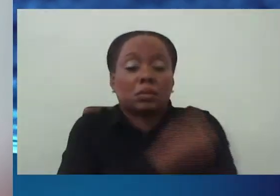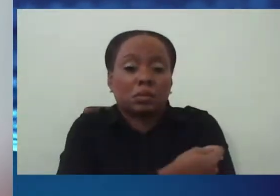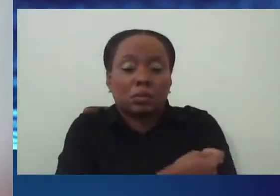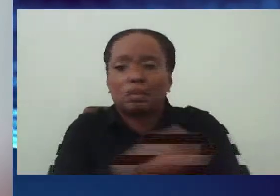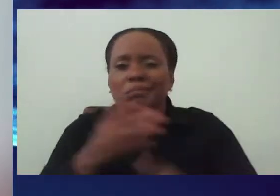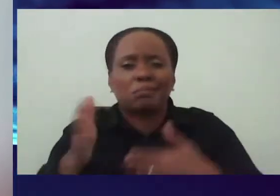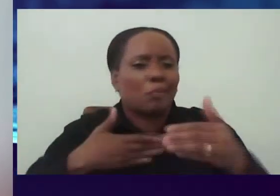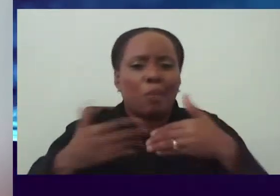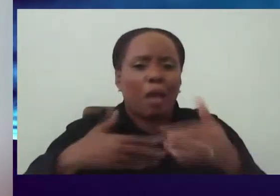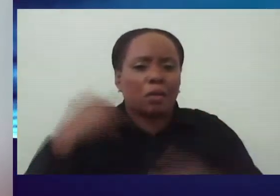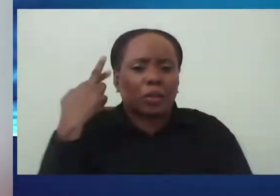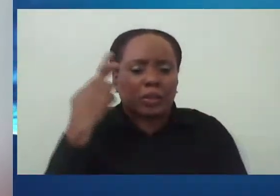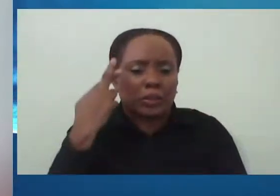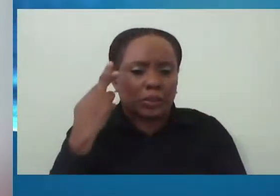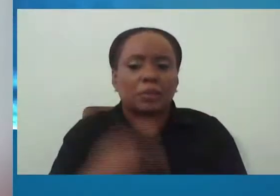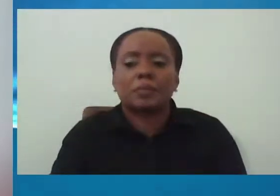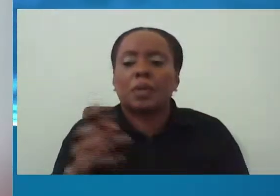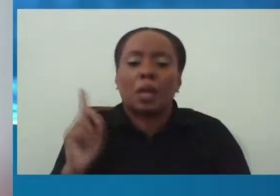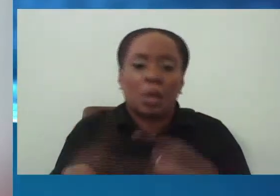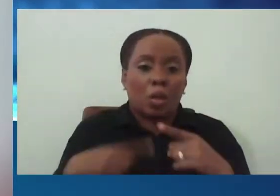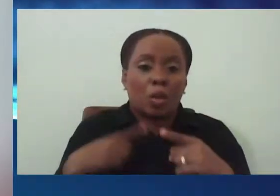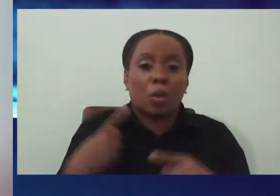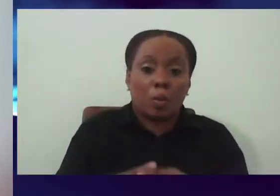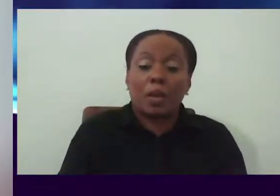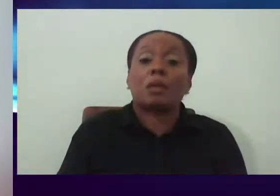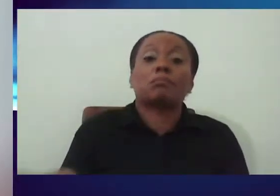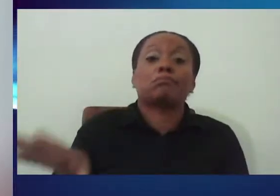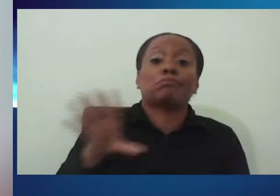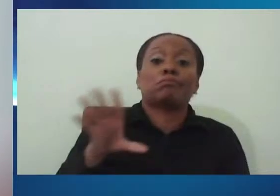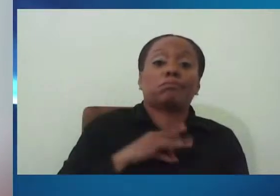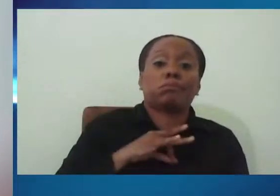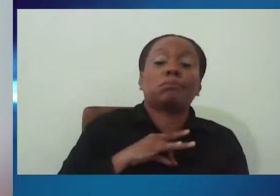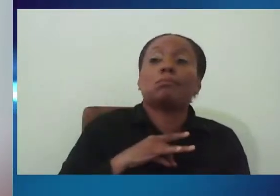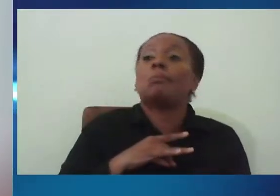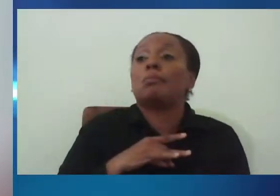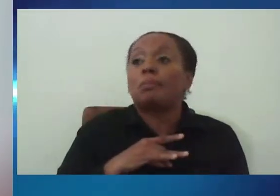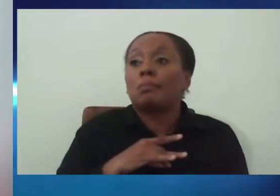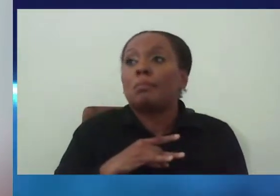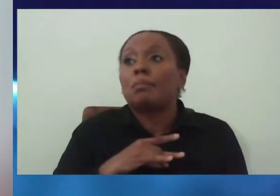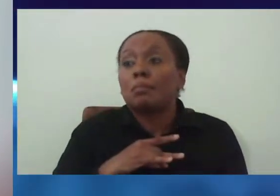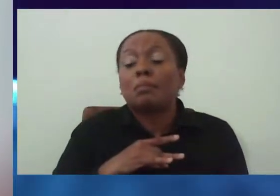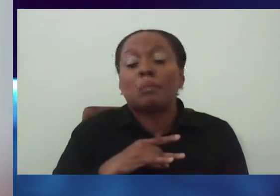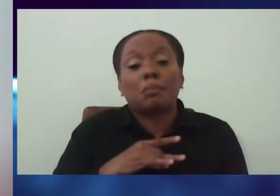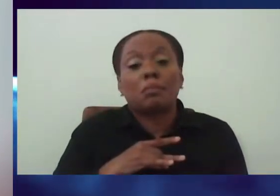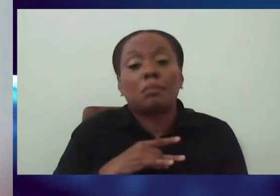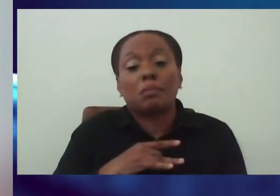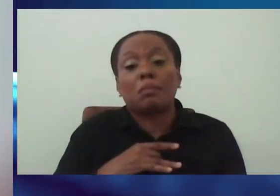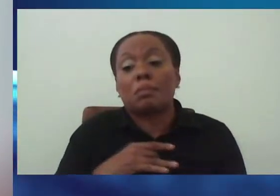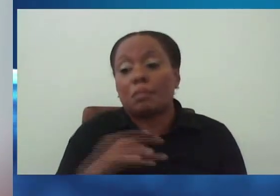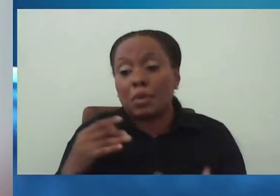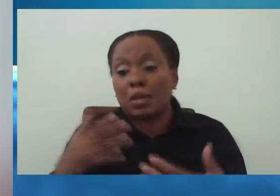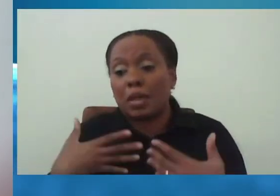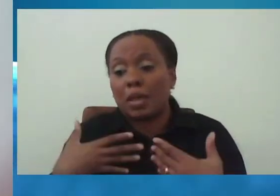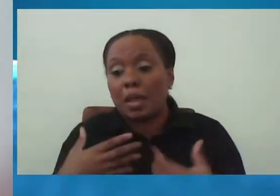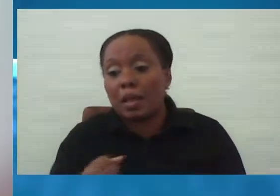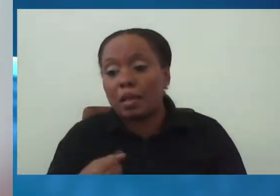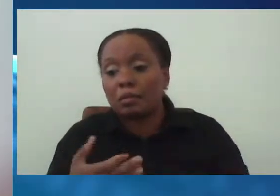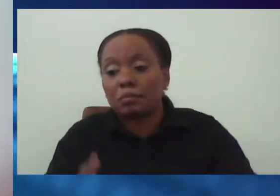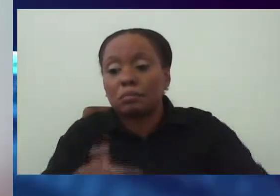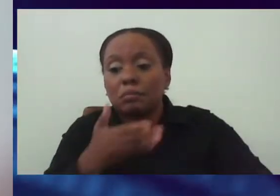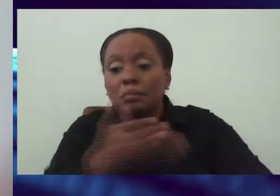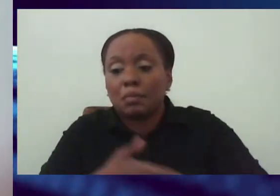and after they have been cleared, they can certainly be immunized. There is a benefit to